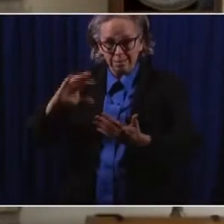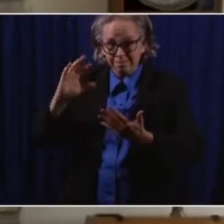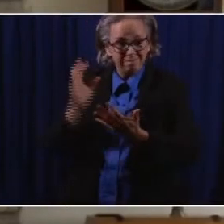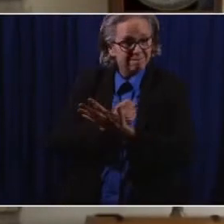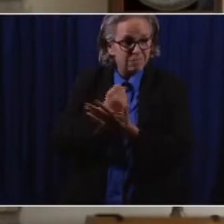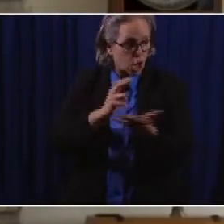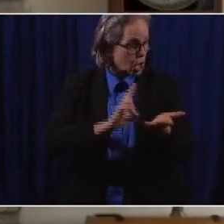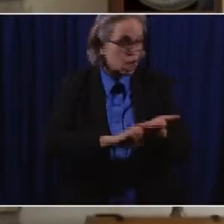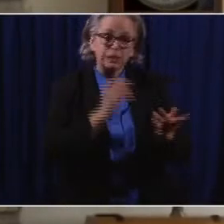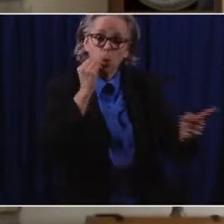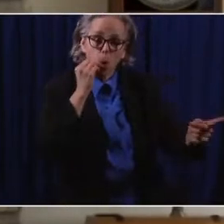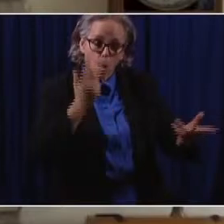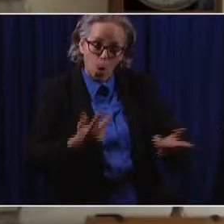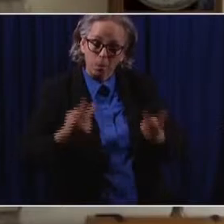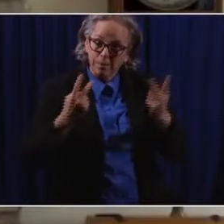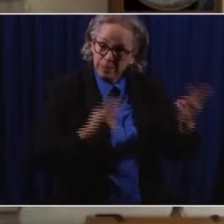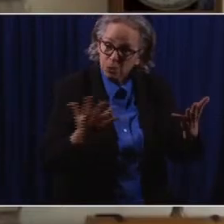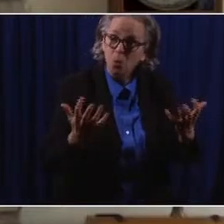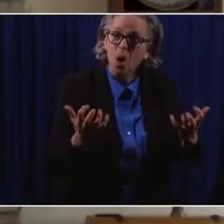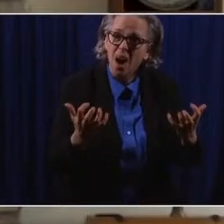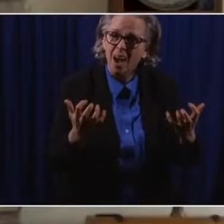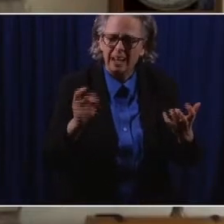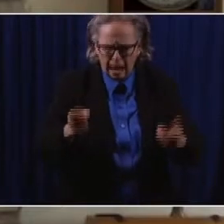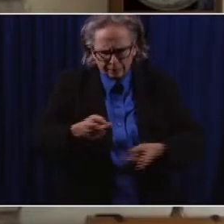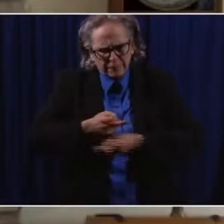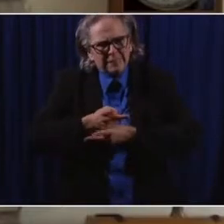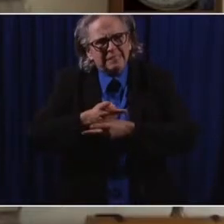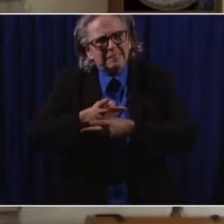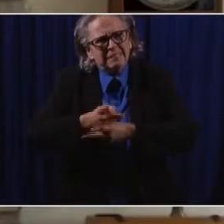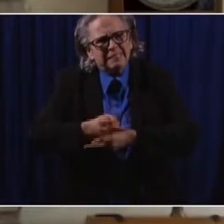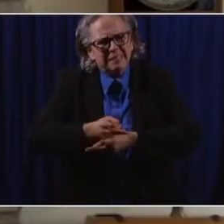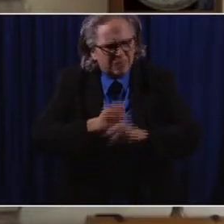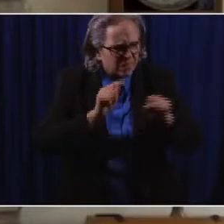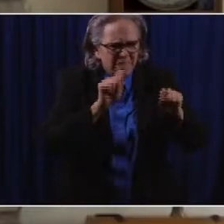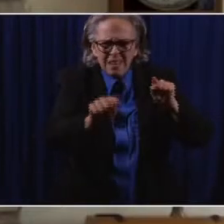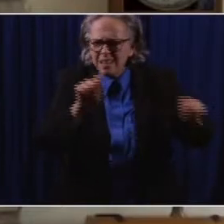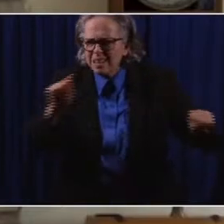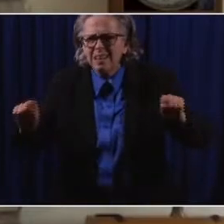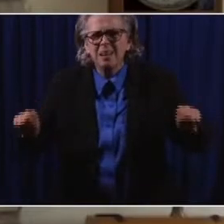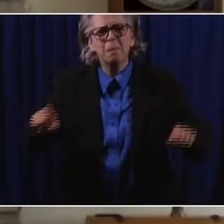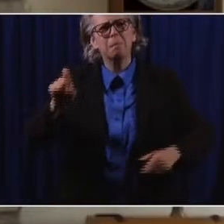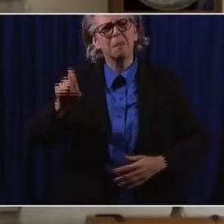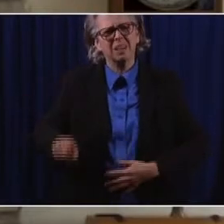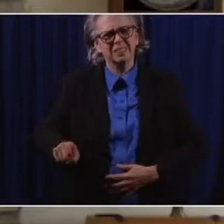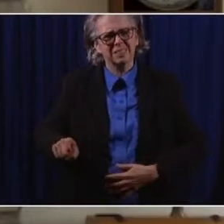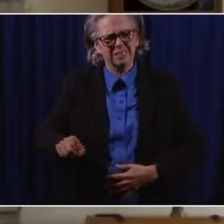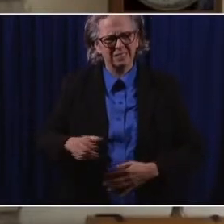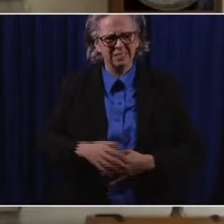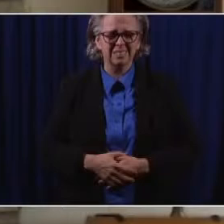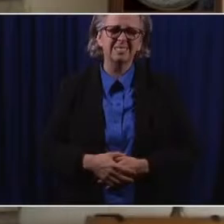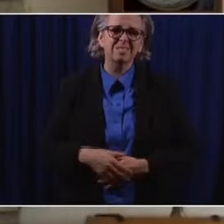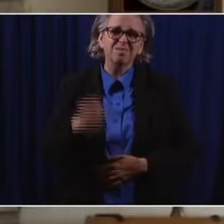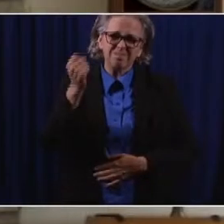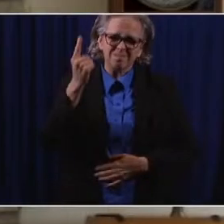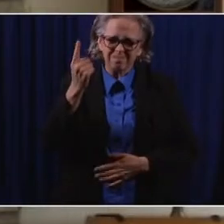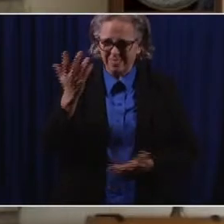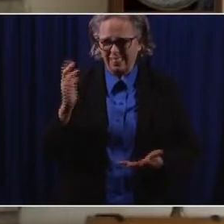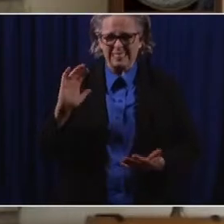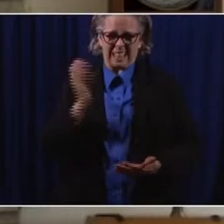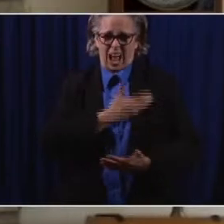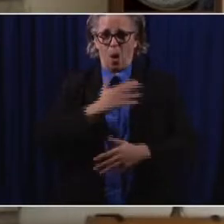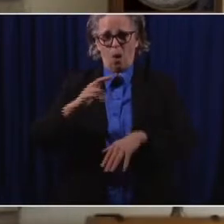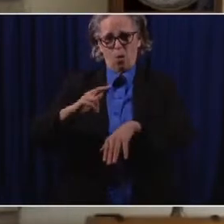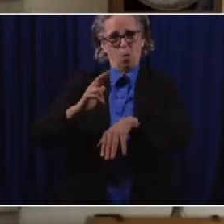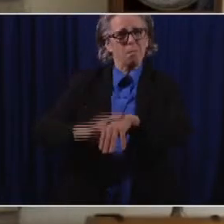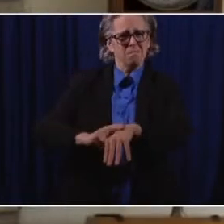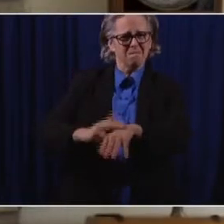that we want to do, and to bring some sense of normalcy back to our lives. And we can do all these